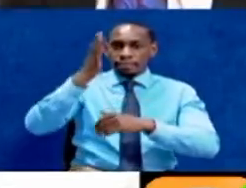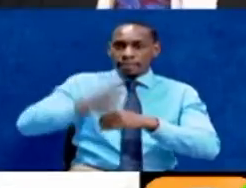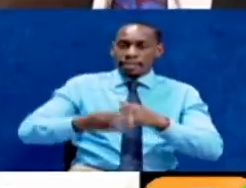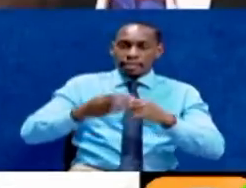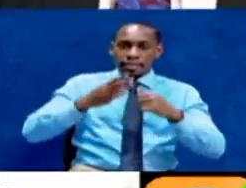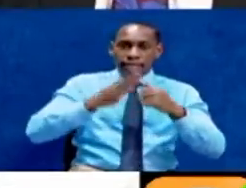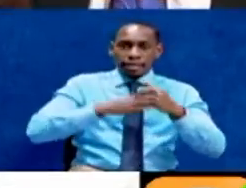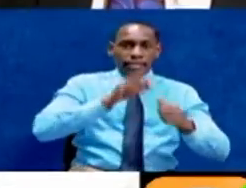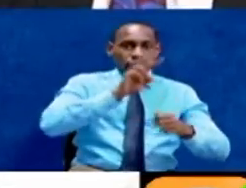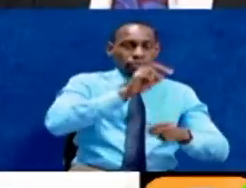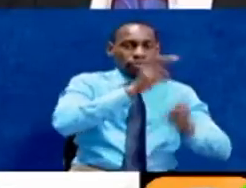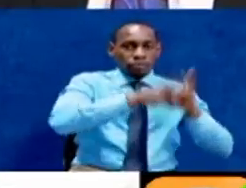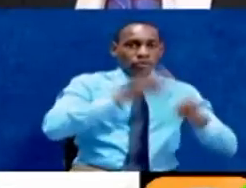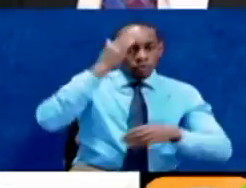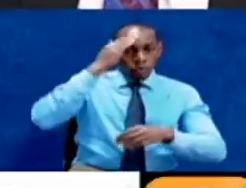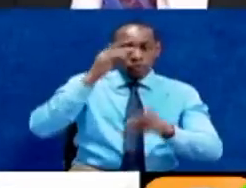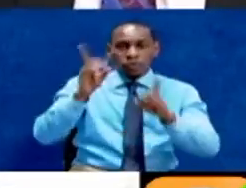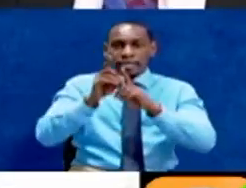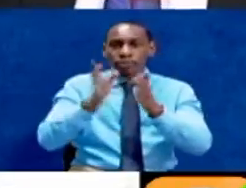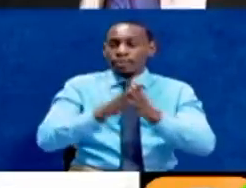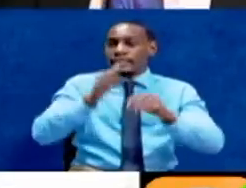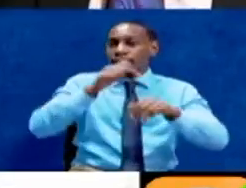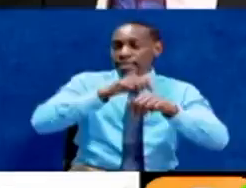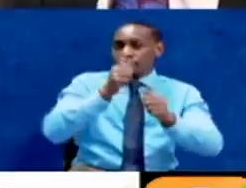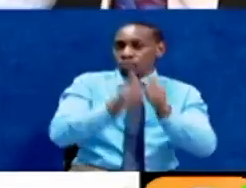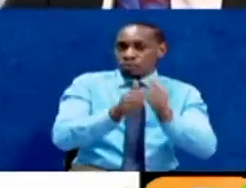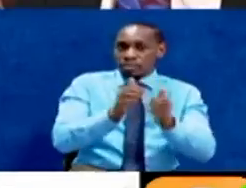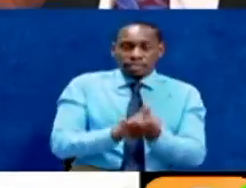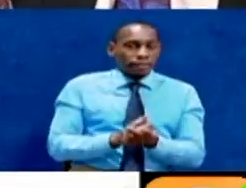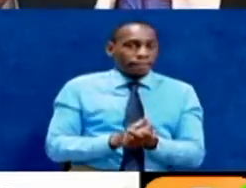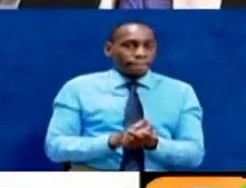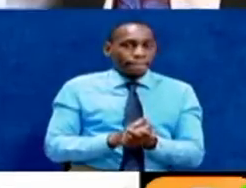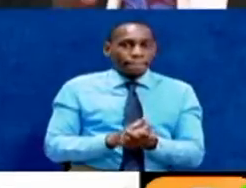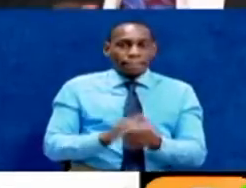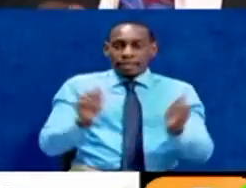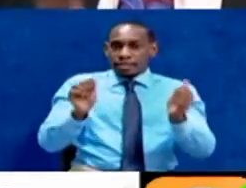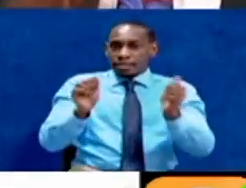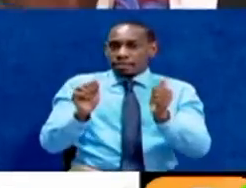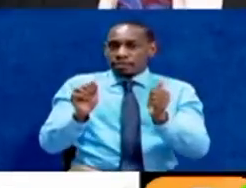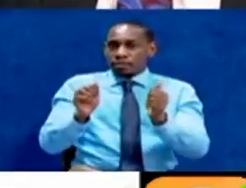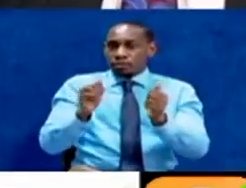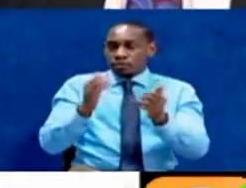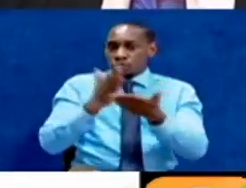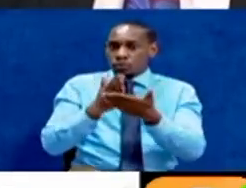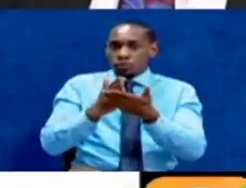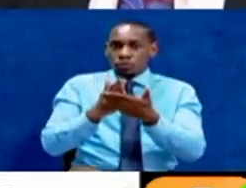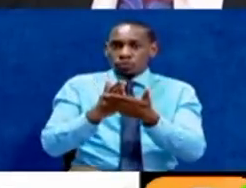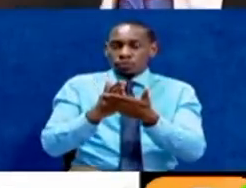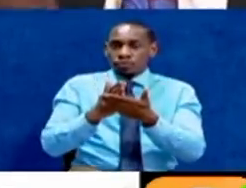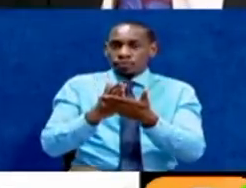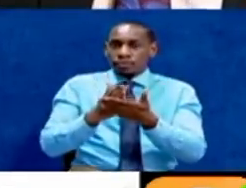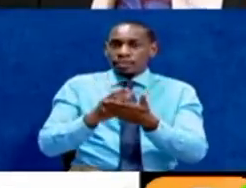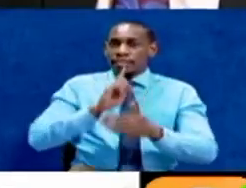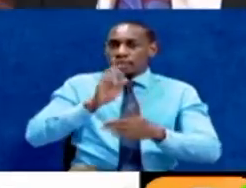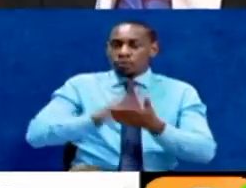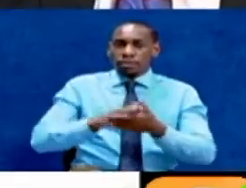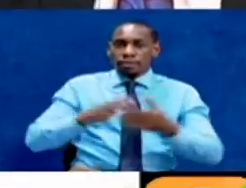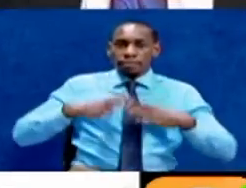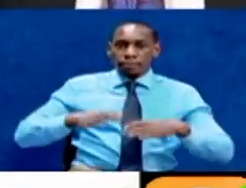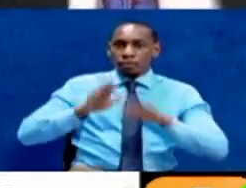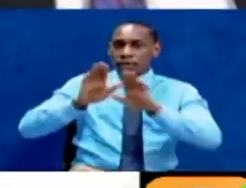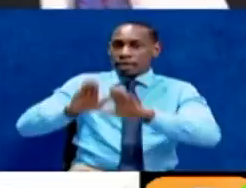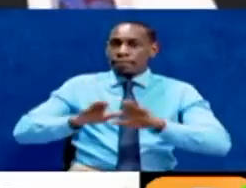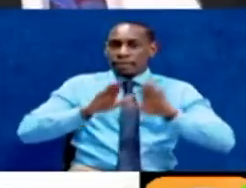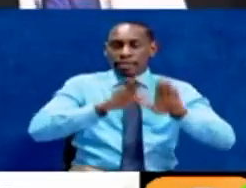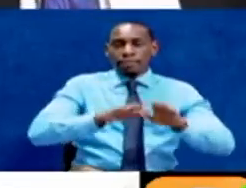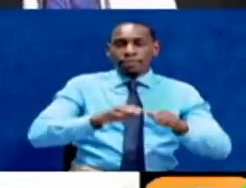2022. We know the date and the time and when it will be done. So it cannot be correct to say that people are campaigning when you are using CDF